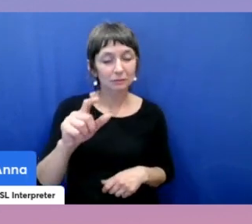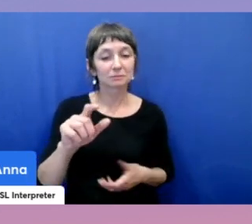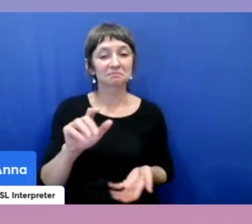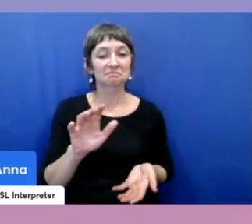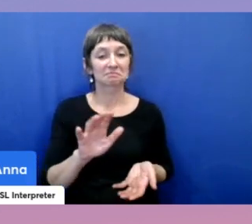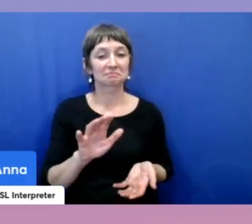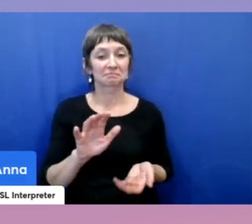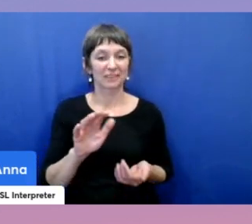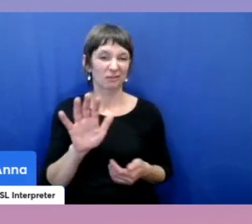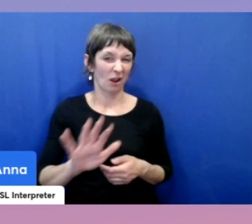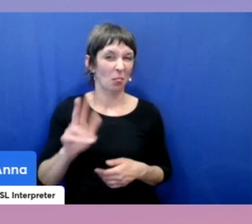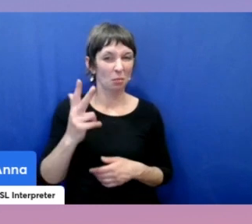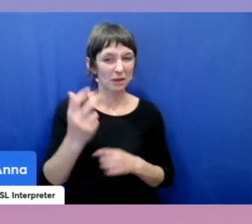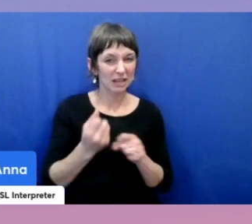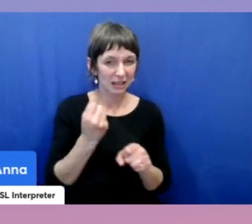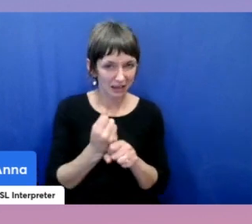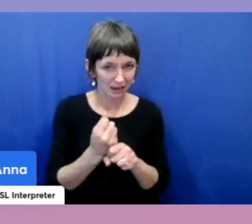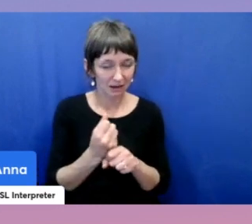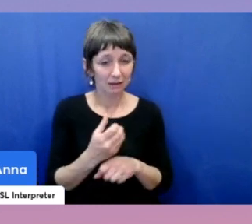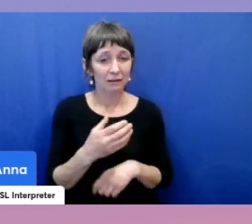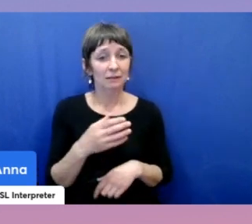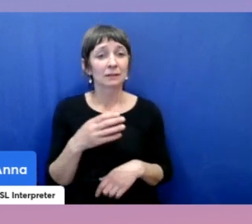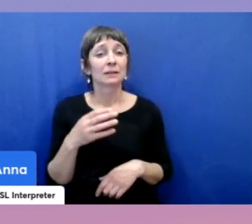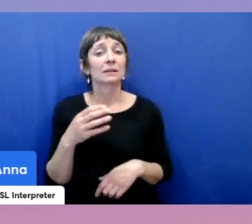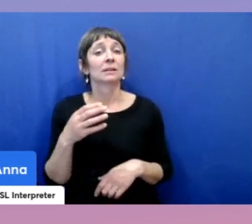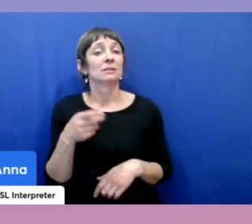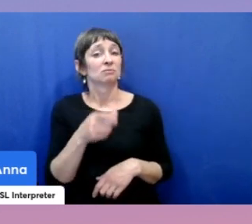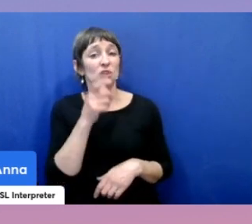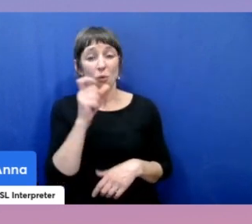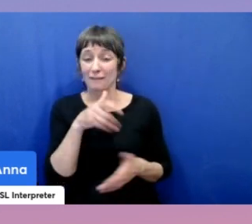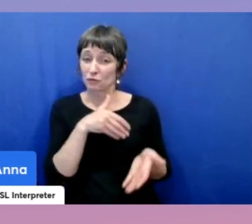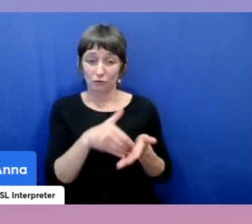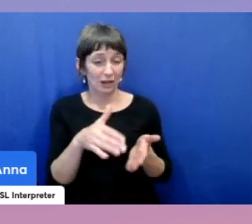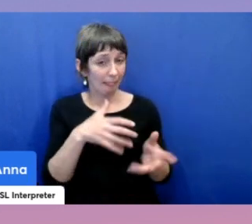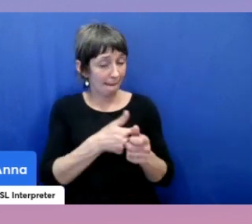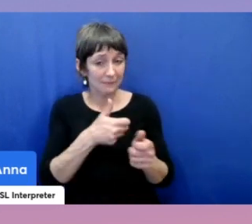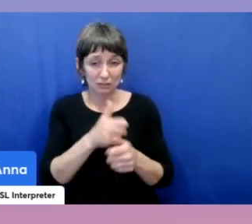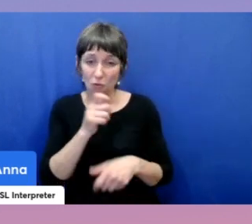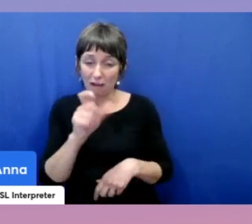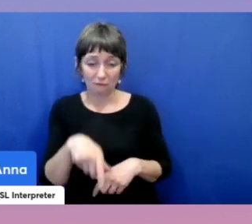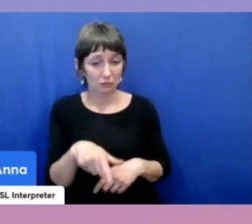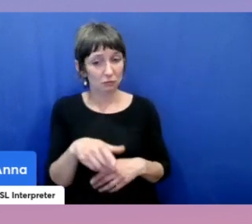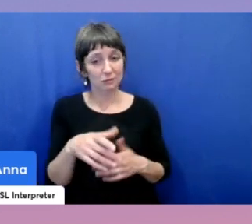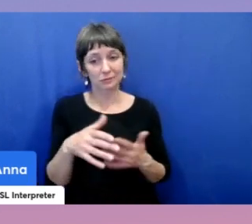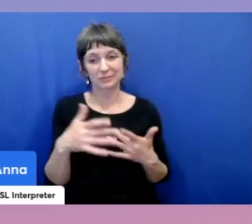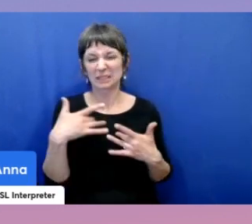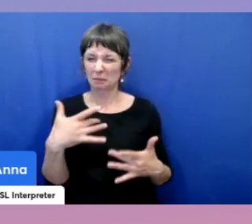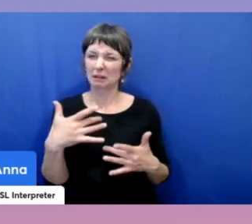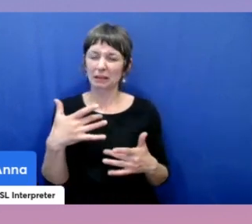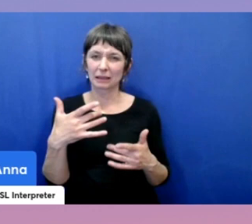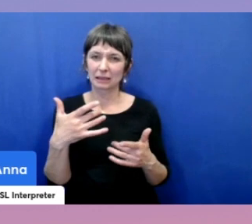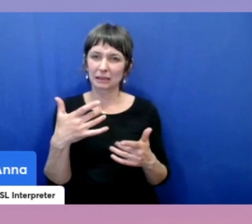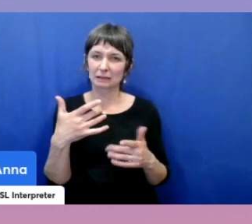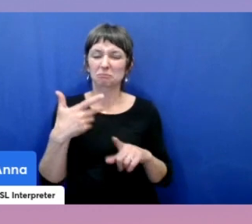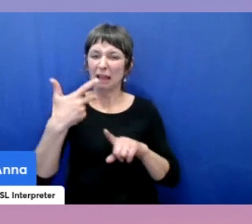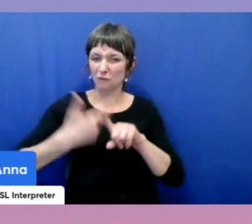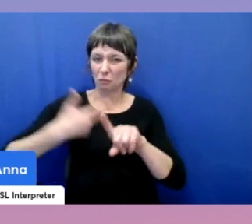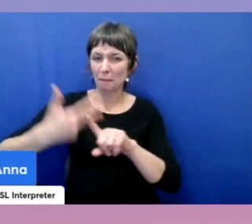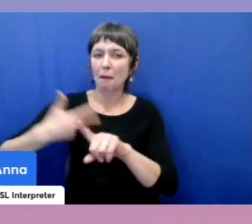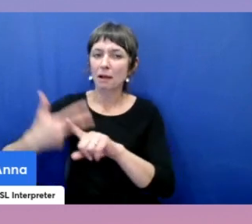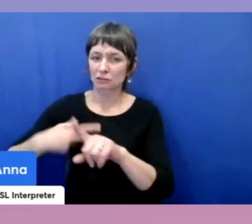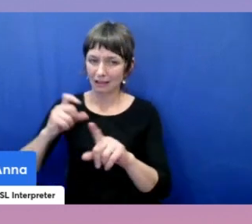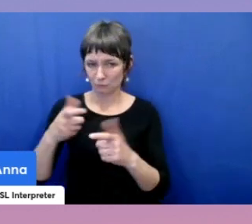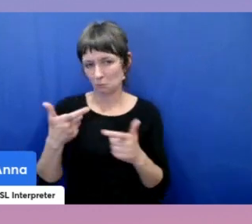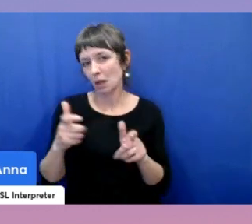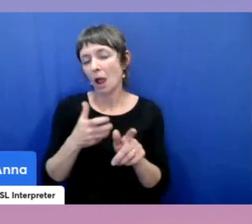years, and GB we didn't need to frequently update, usually every major update every quarterly.